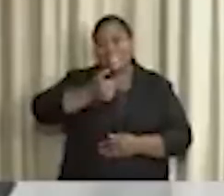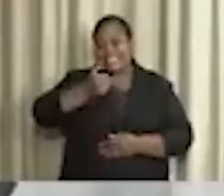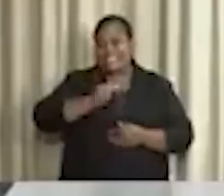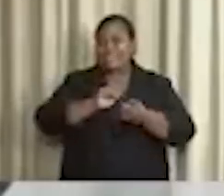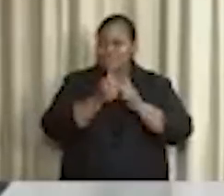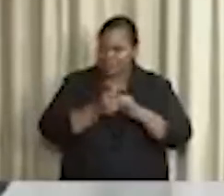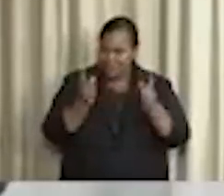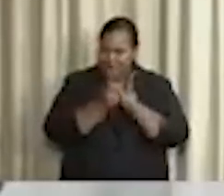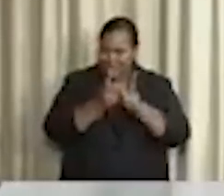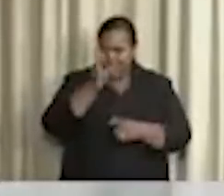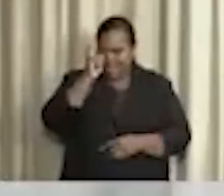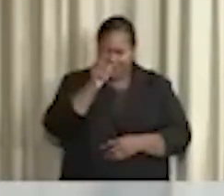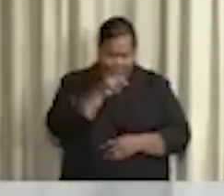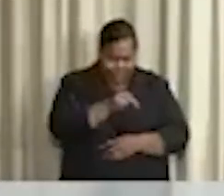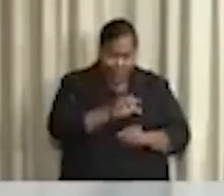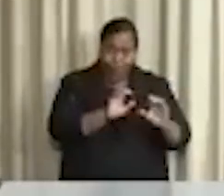organization,